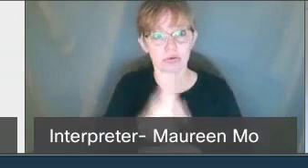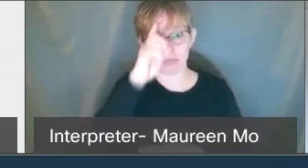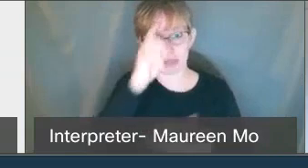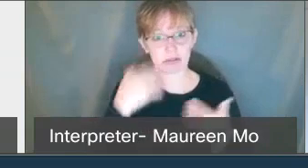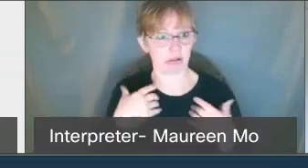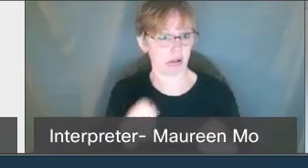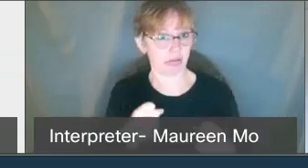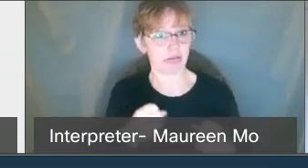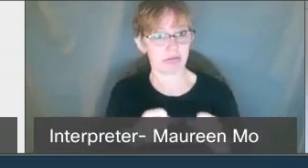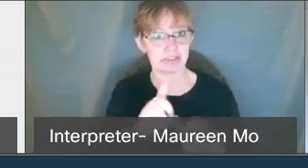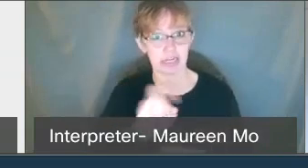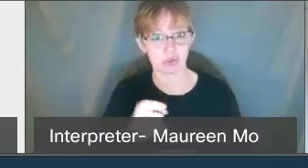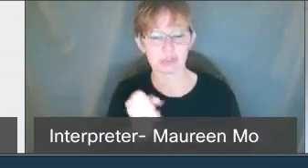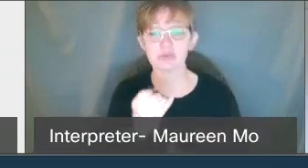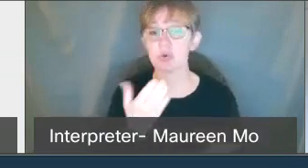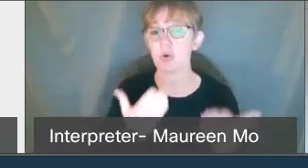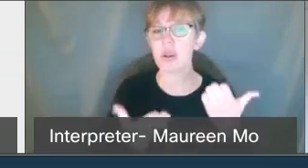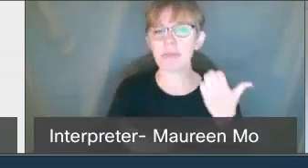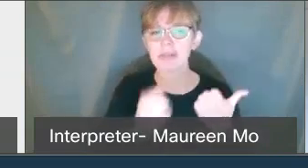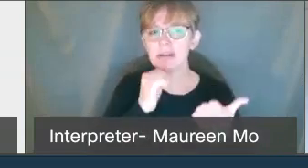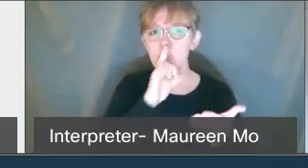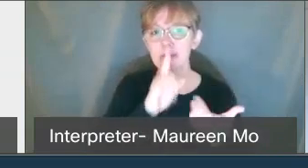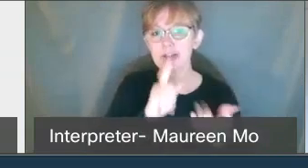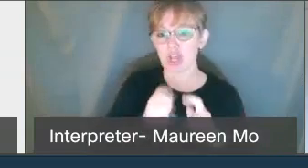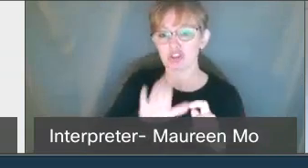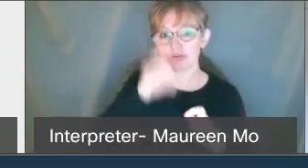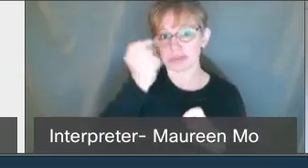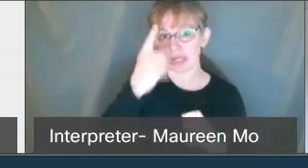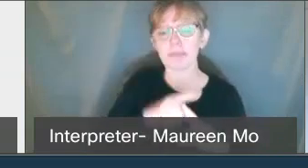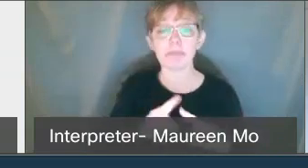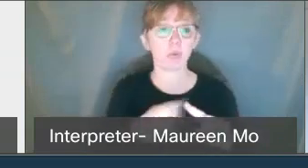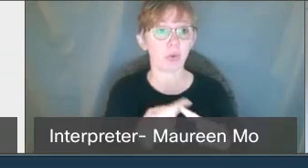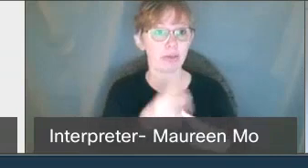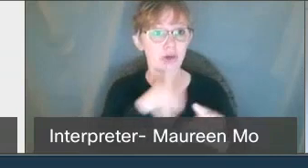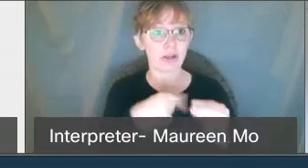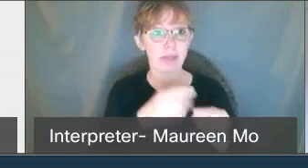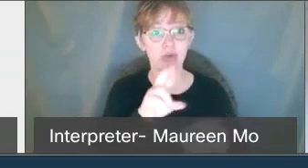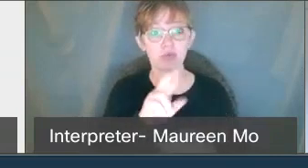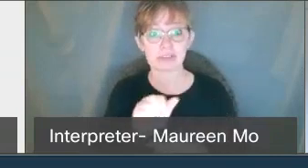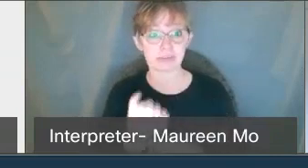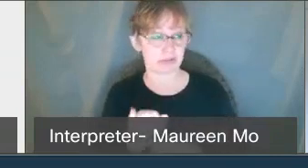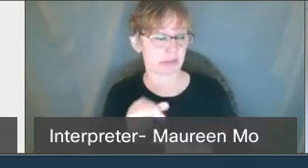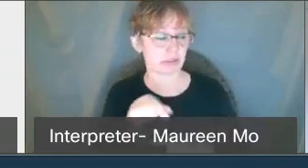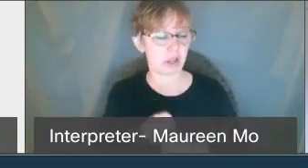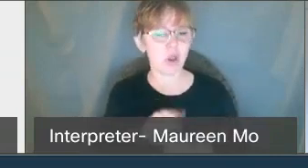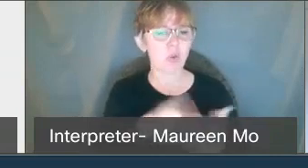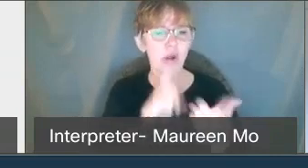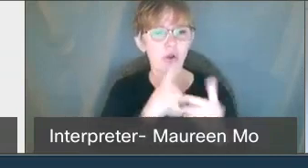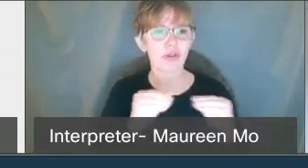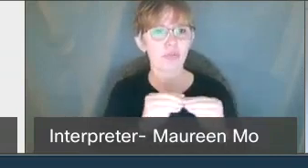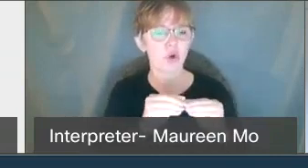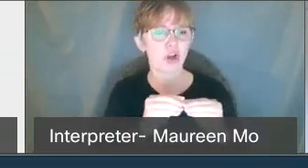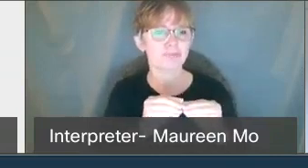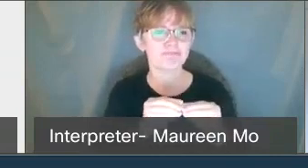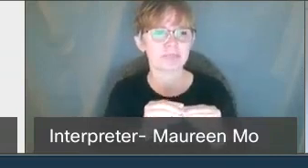their insight. And so what I often talk about when I'm doing risk assessment is like, what are the more practical or concrete things